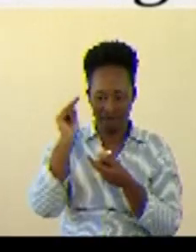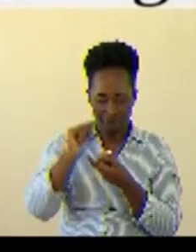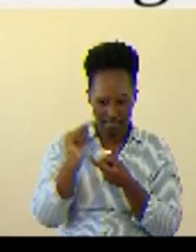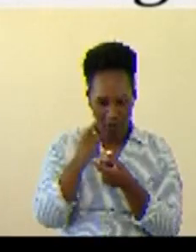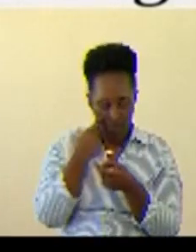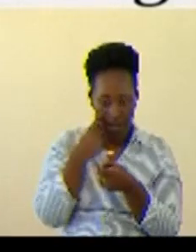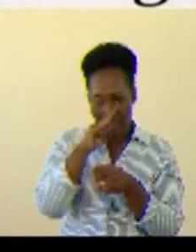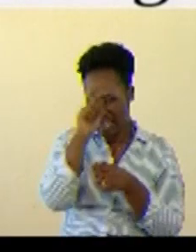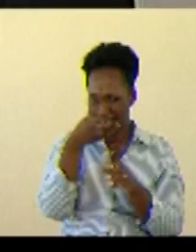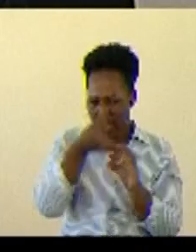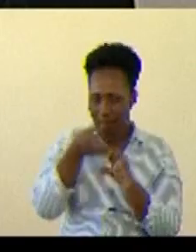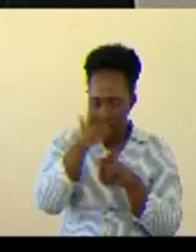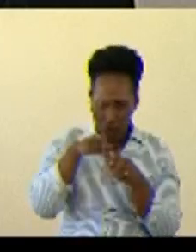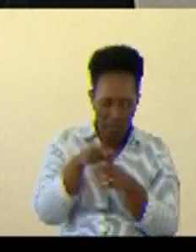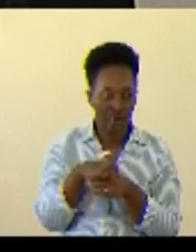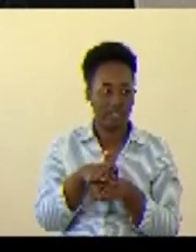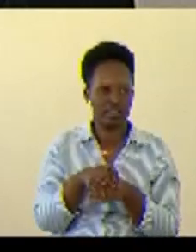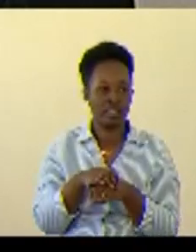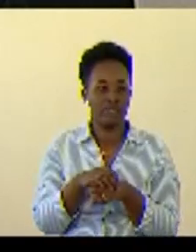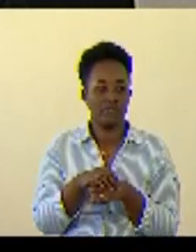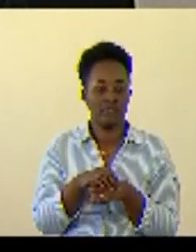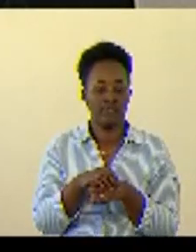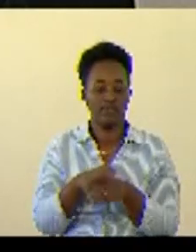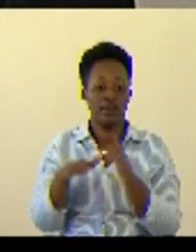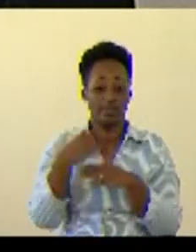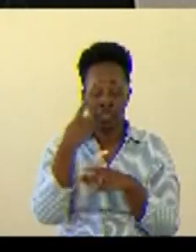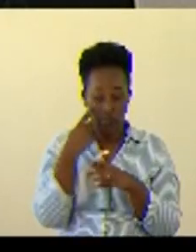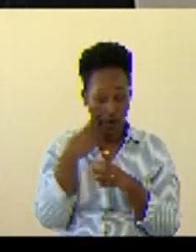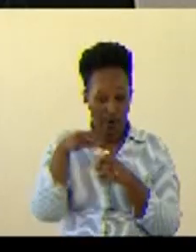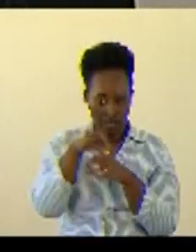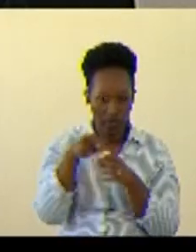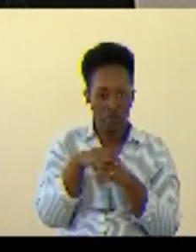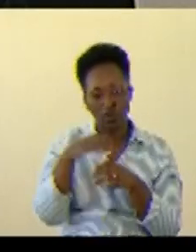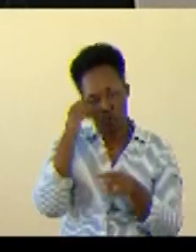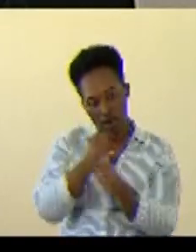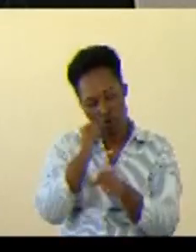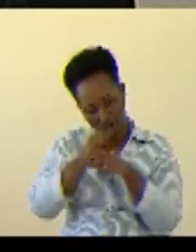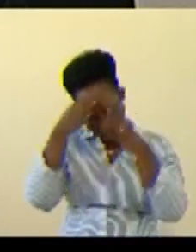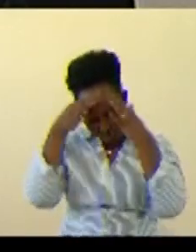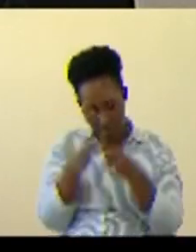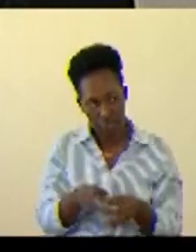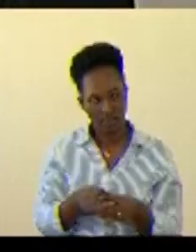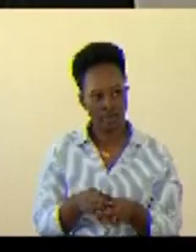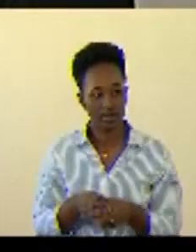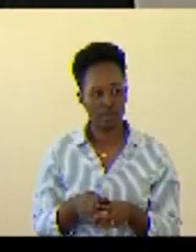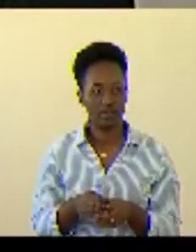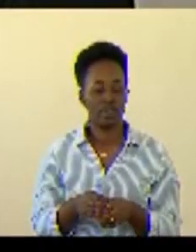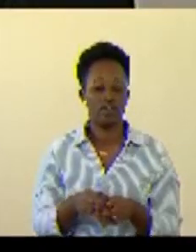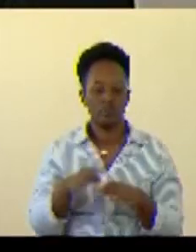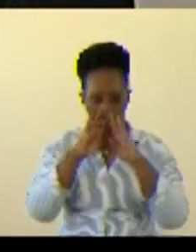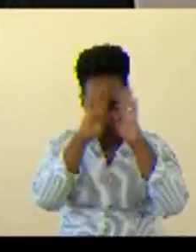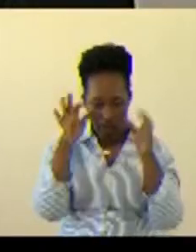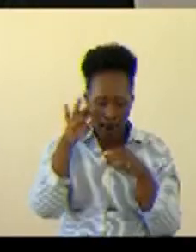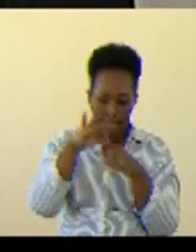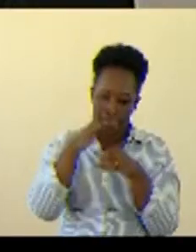contain reducing sugars, we're going to make a reduction and a conclusion of saying that surely we eat biscuits, but biscuits contains what you call